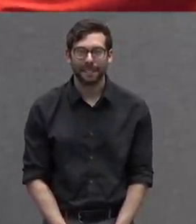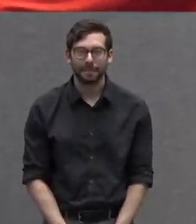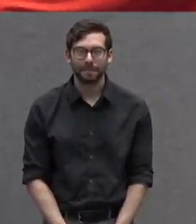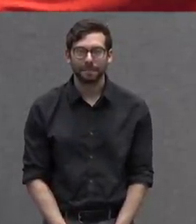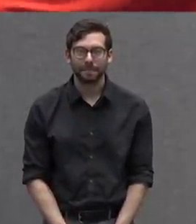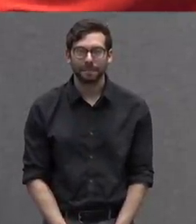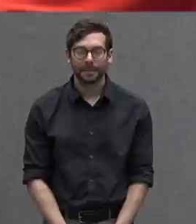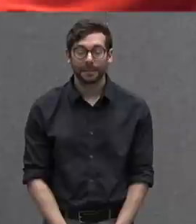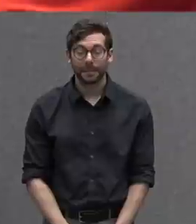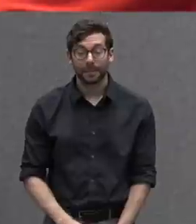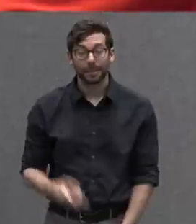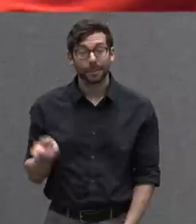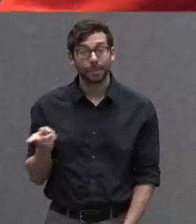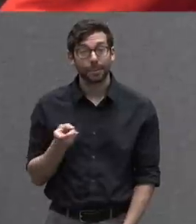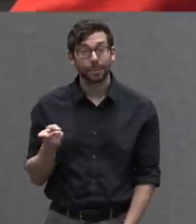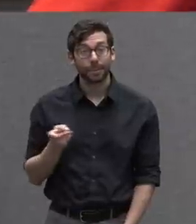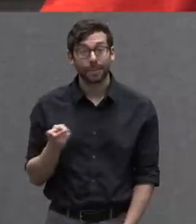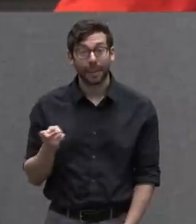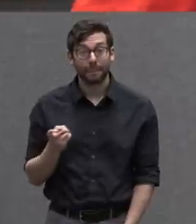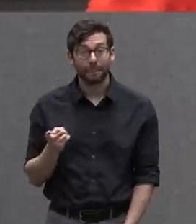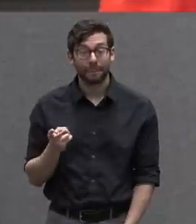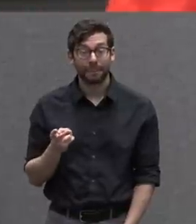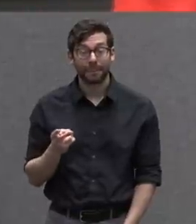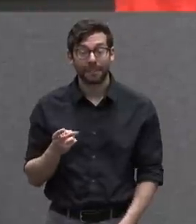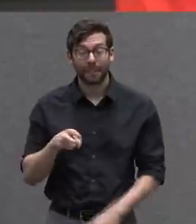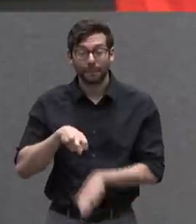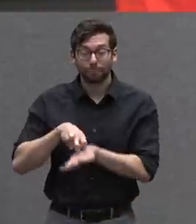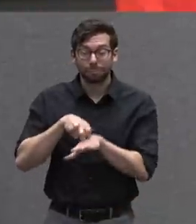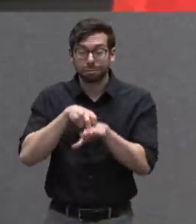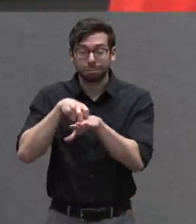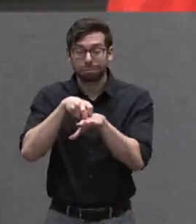They're flying over the ocean